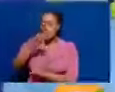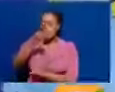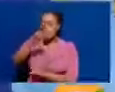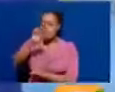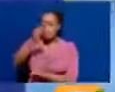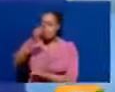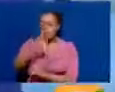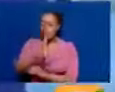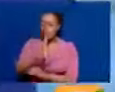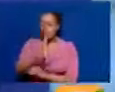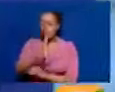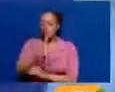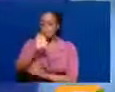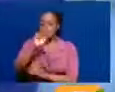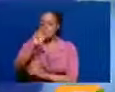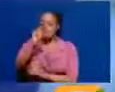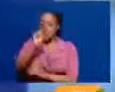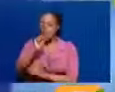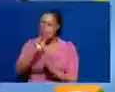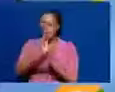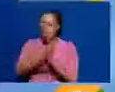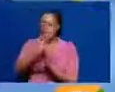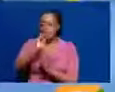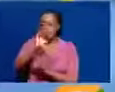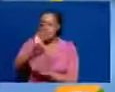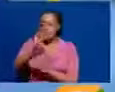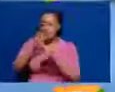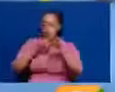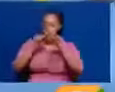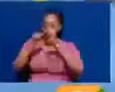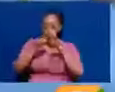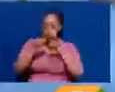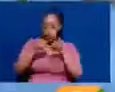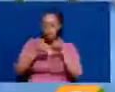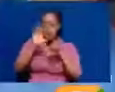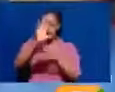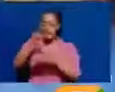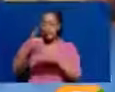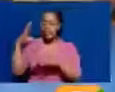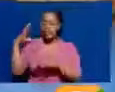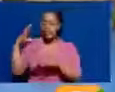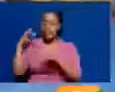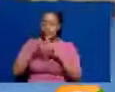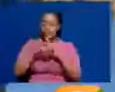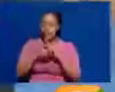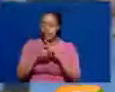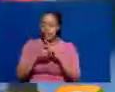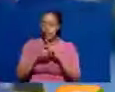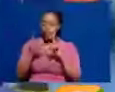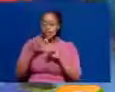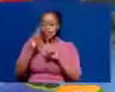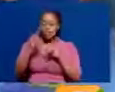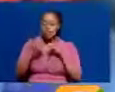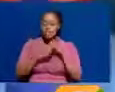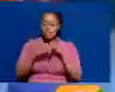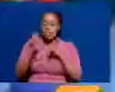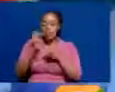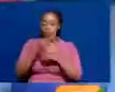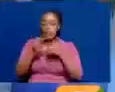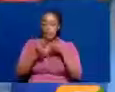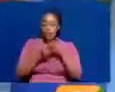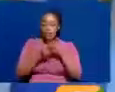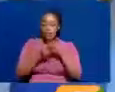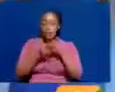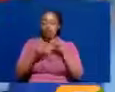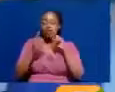Abuti, Robert Okaka, and Ethan Maina. The Africa Boxing Africa Championships start on the 26th of July to the 6th